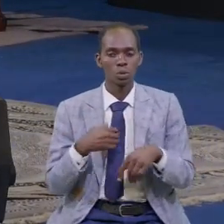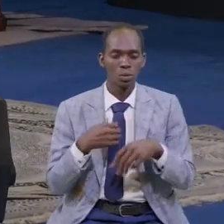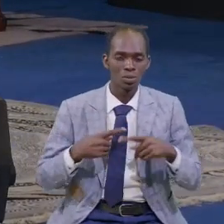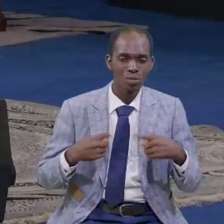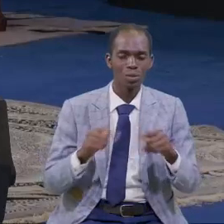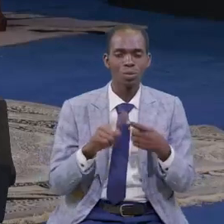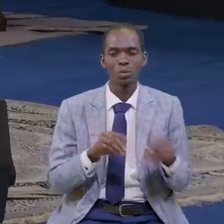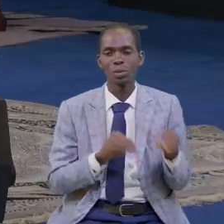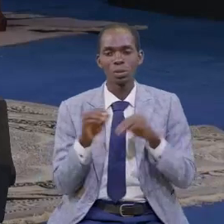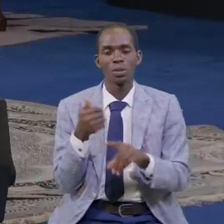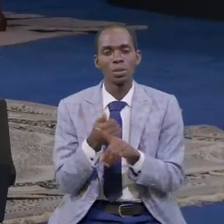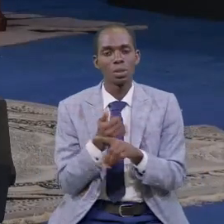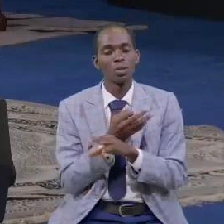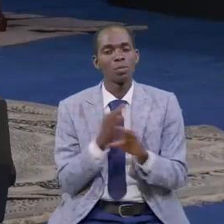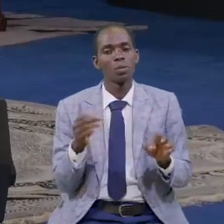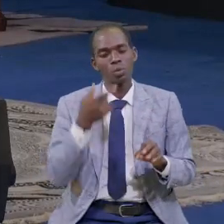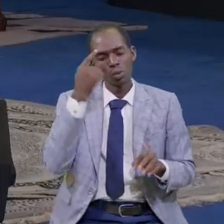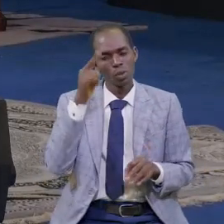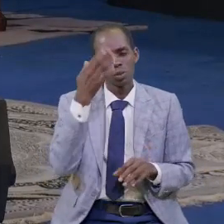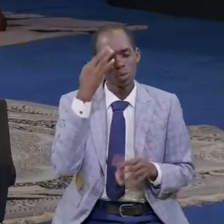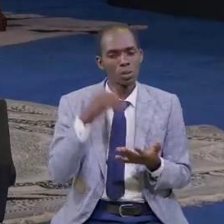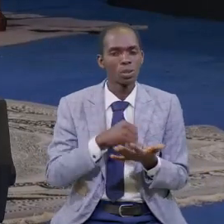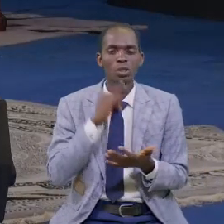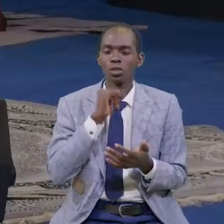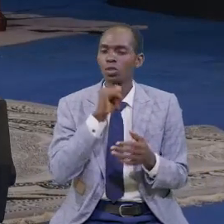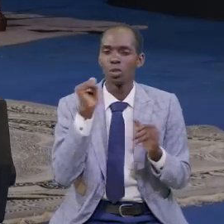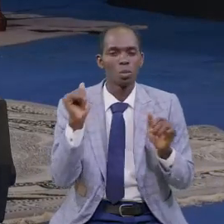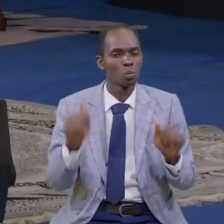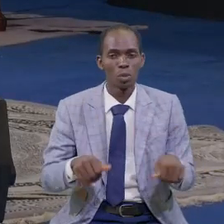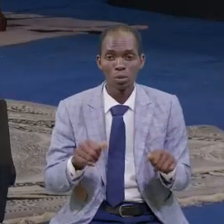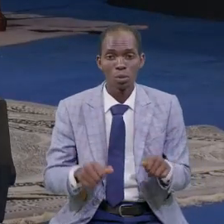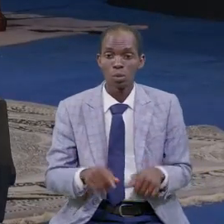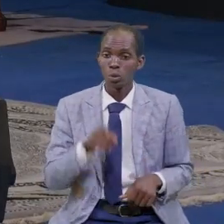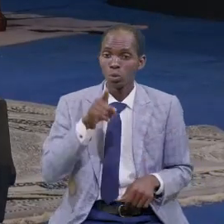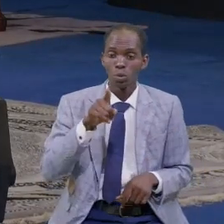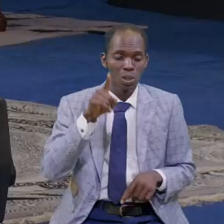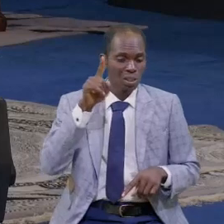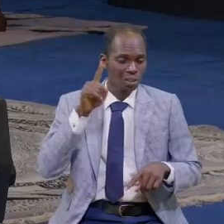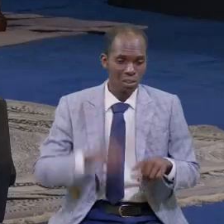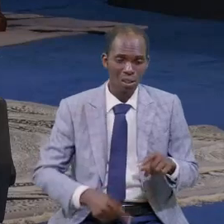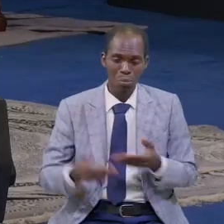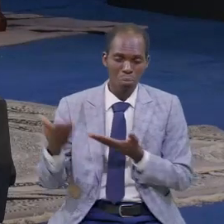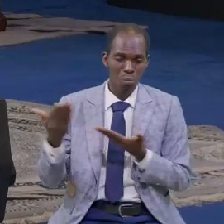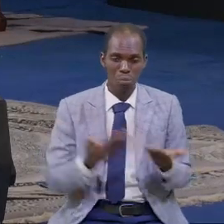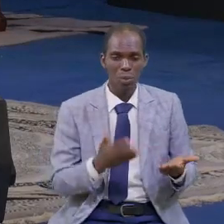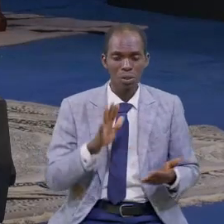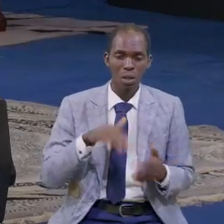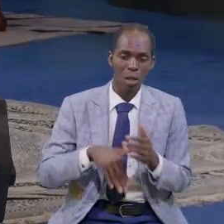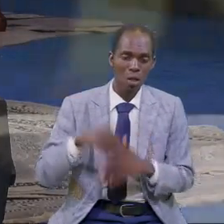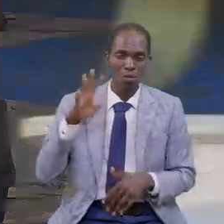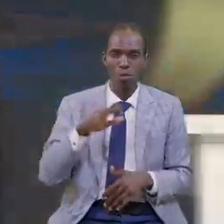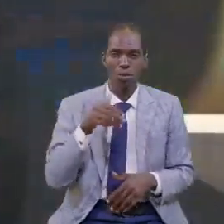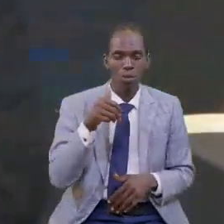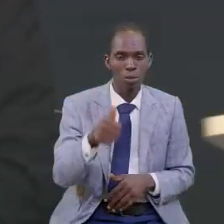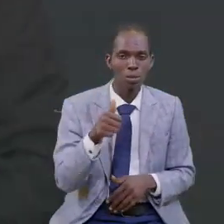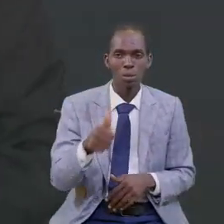an impossible job. You cannot lift up yourself by the straps of the boots that